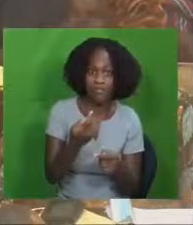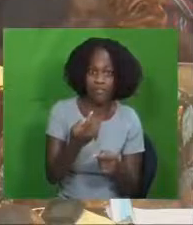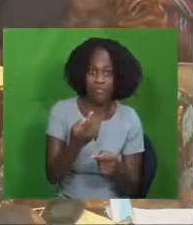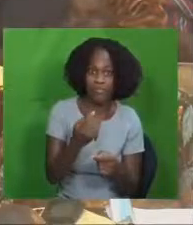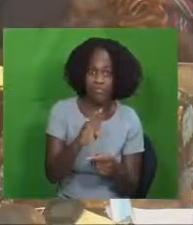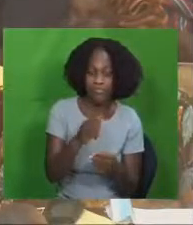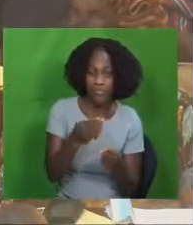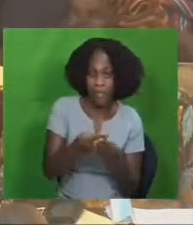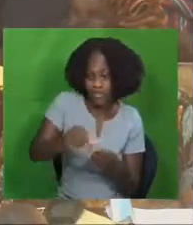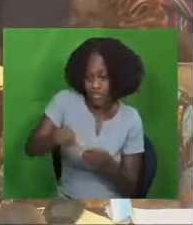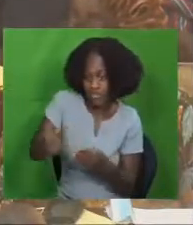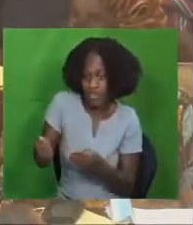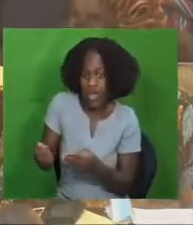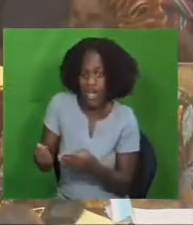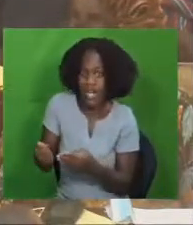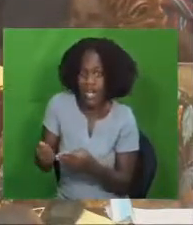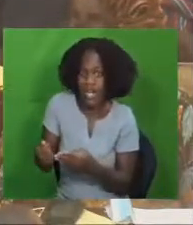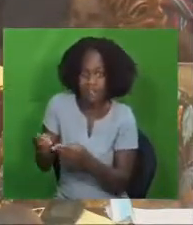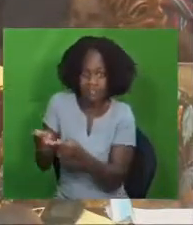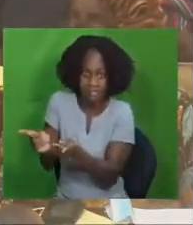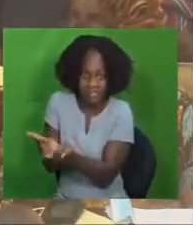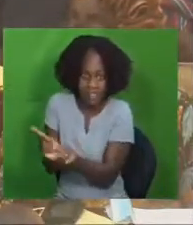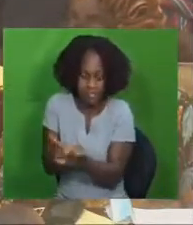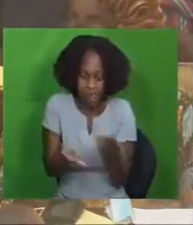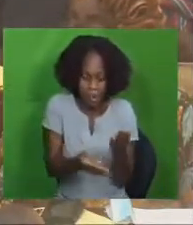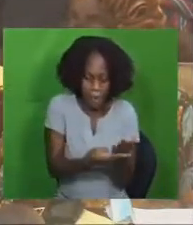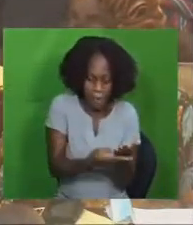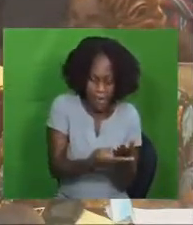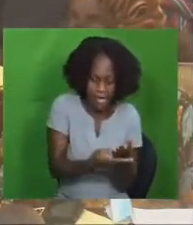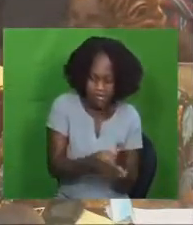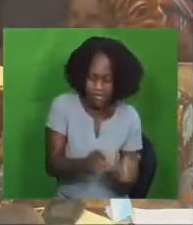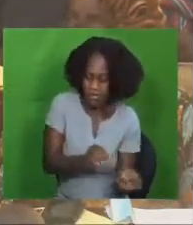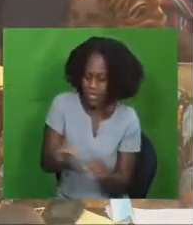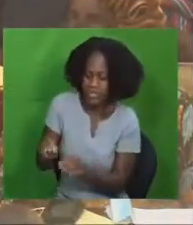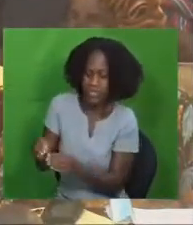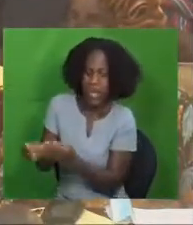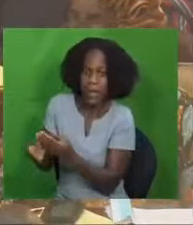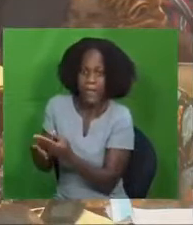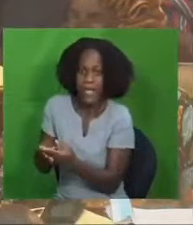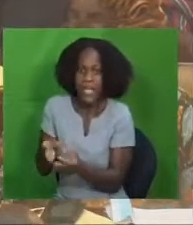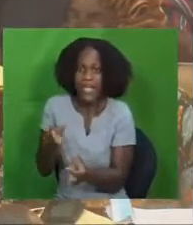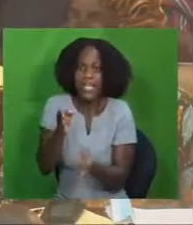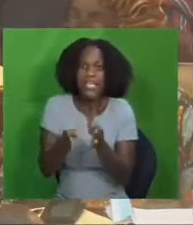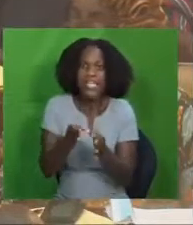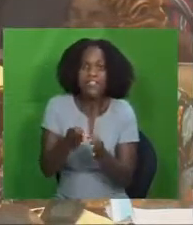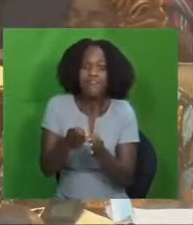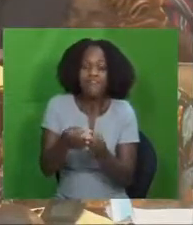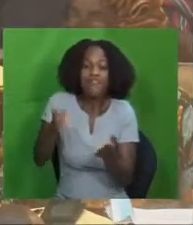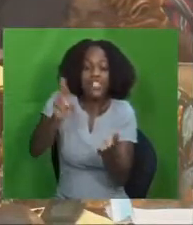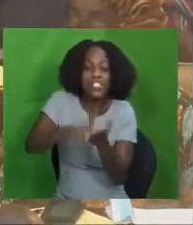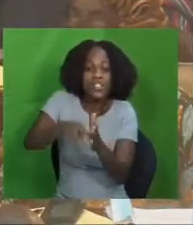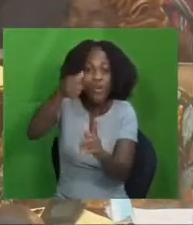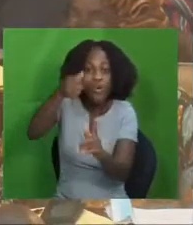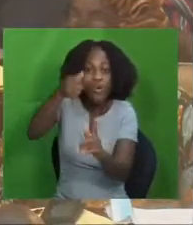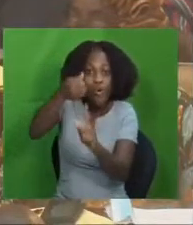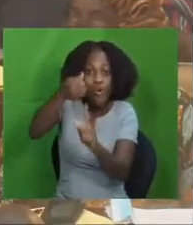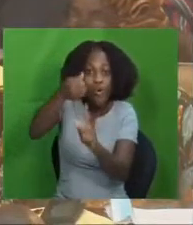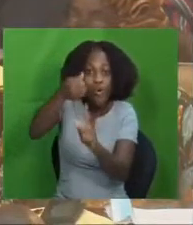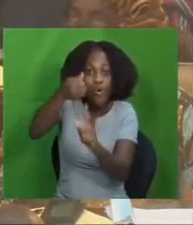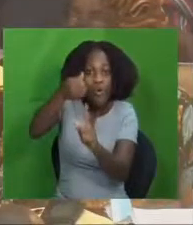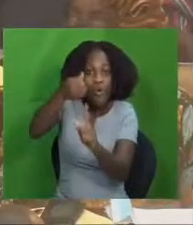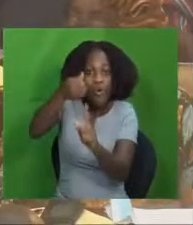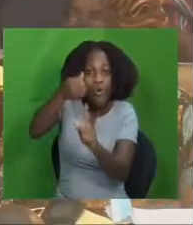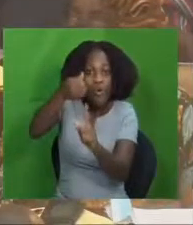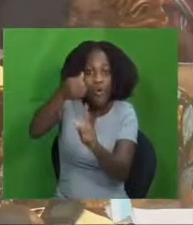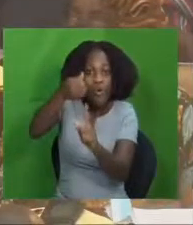other, or from one bank account to another bank account, provided it is registered in your own name and you used your